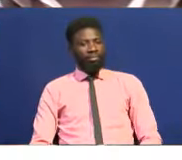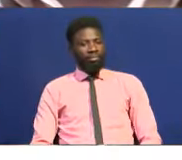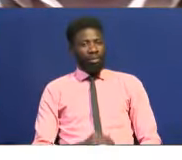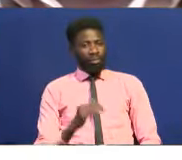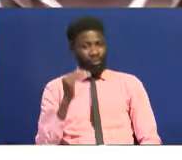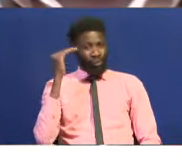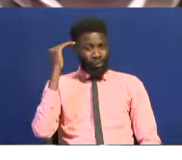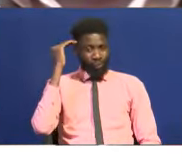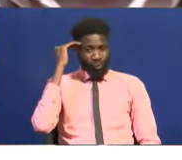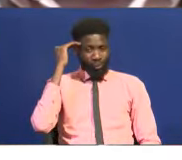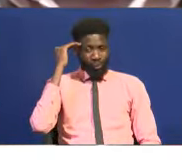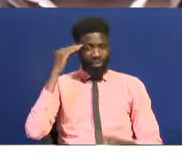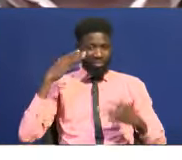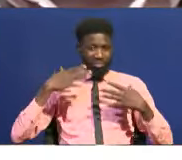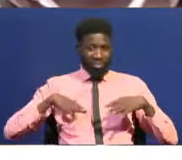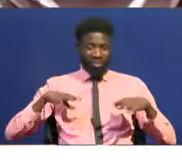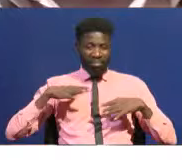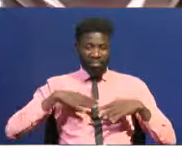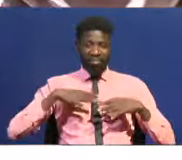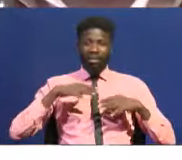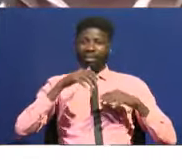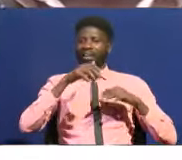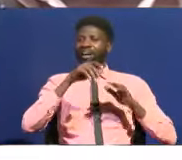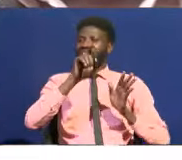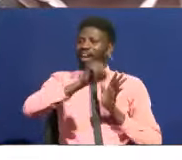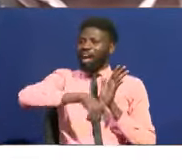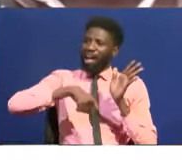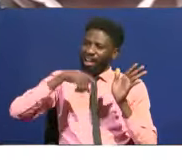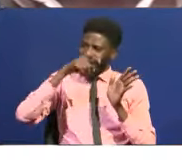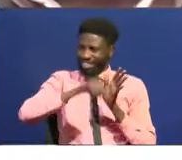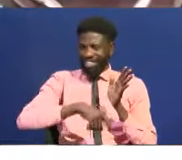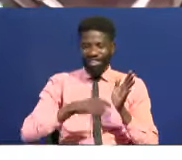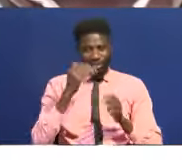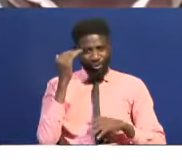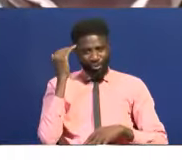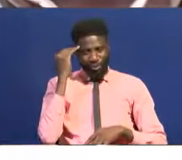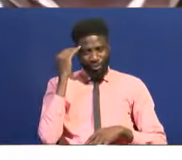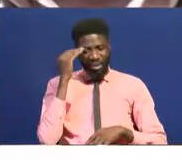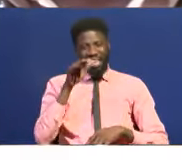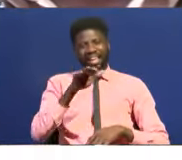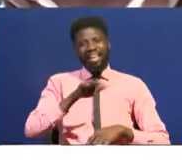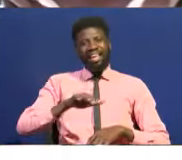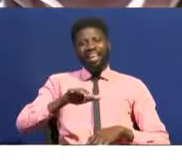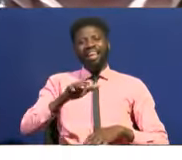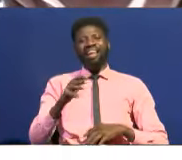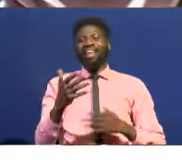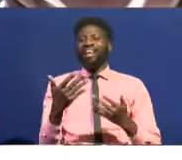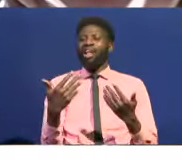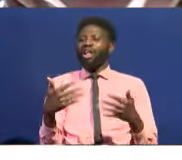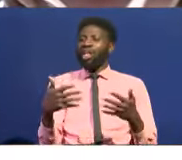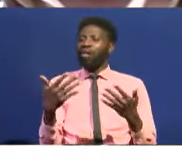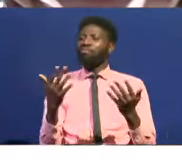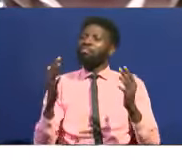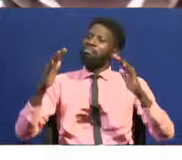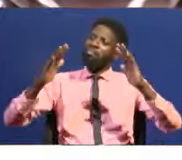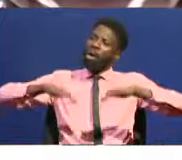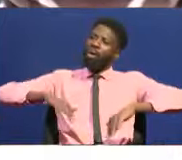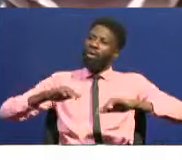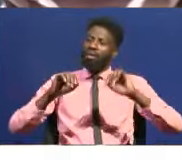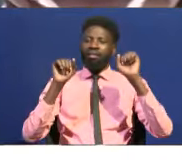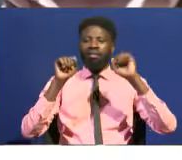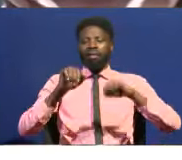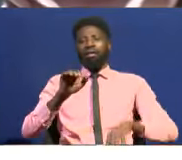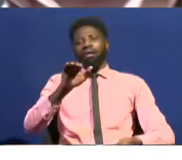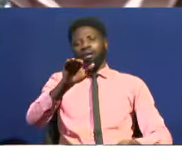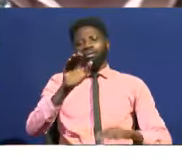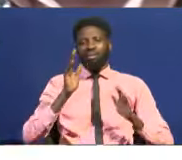know, people to do quarrying. Those areas are very loose now. They are prone to collapse. And we are asking anyone who is